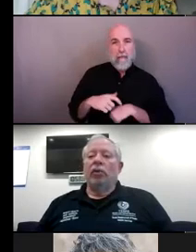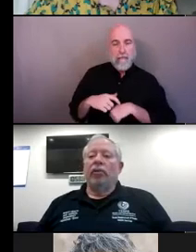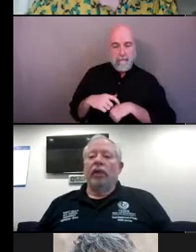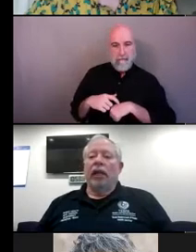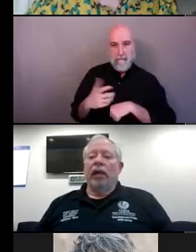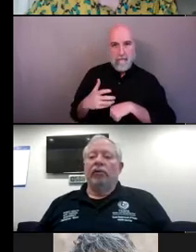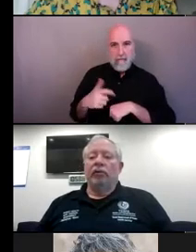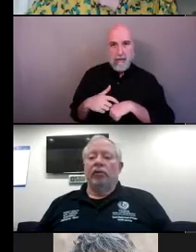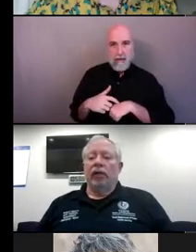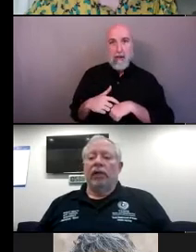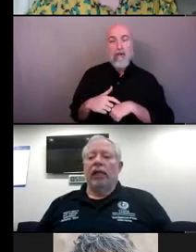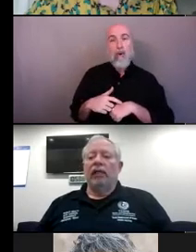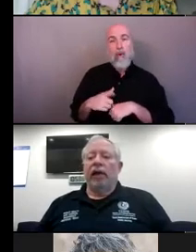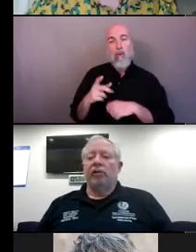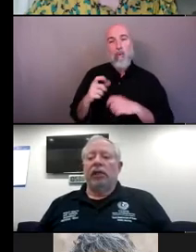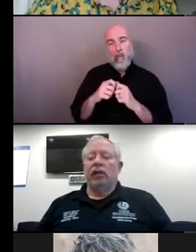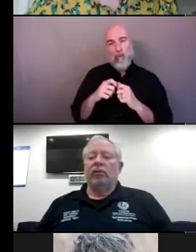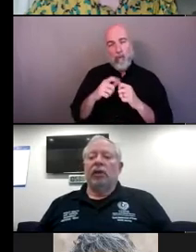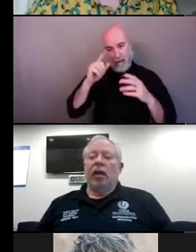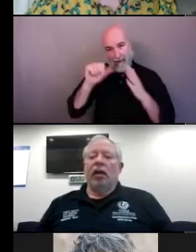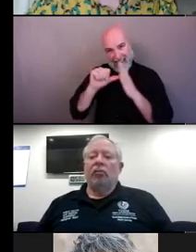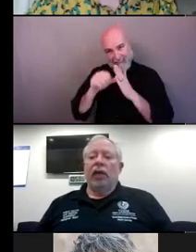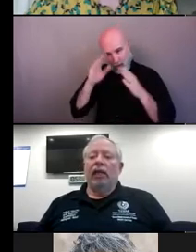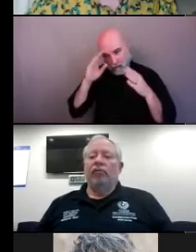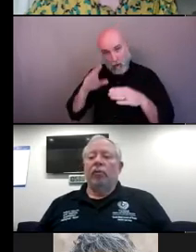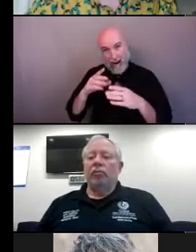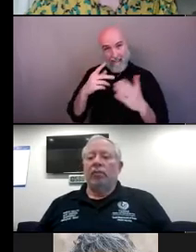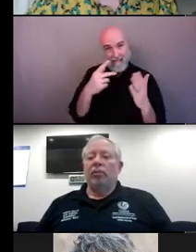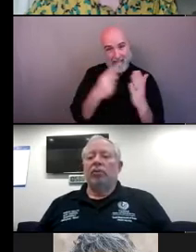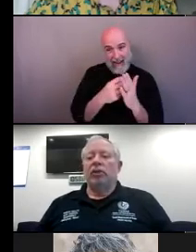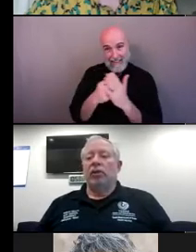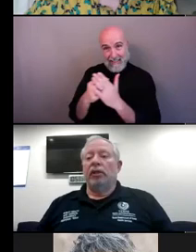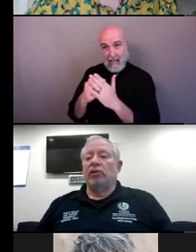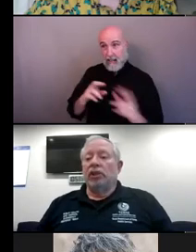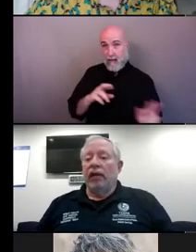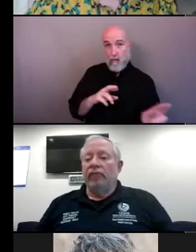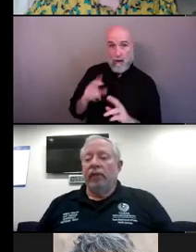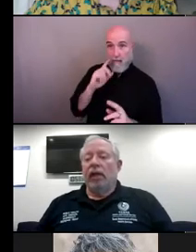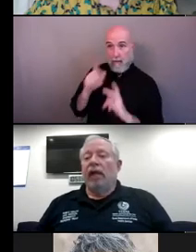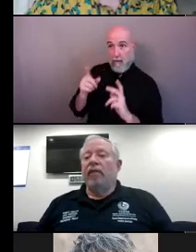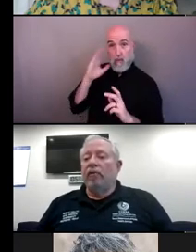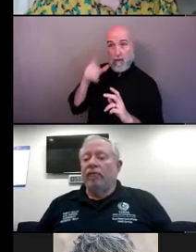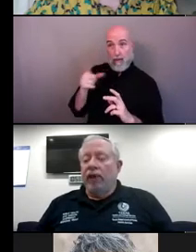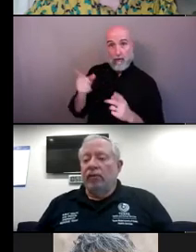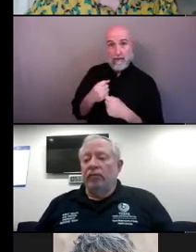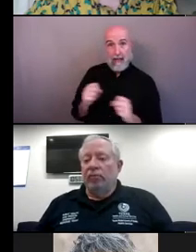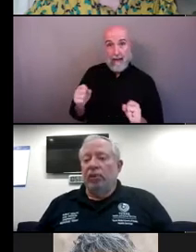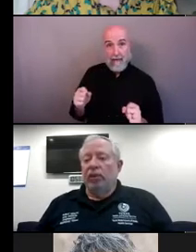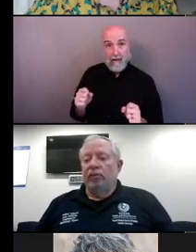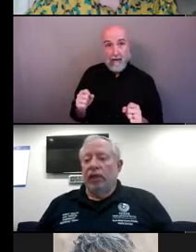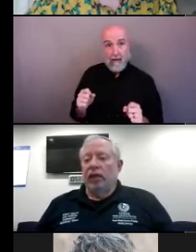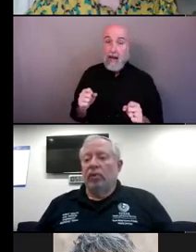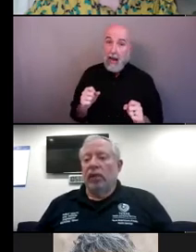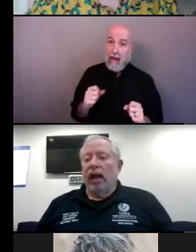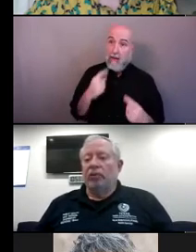so with the emphasis on getting the vaccines ready for people to know that they're safe and they are effective for a